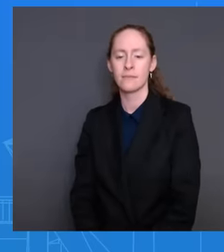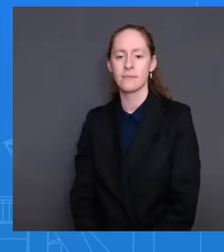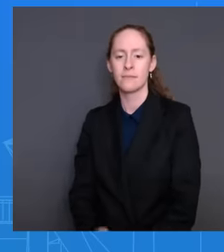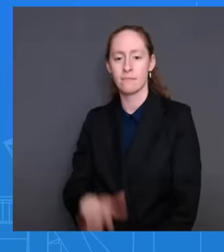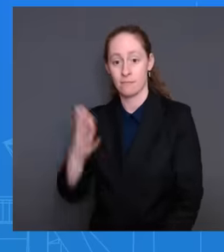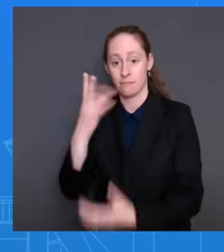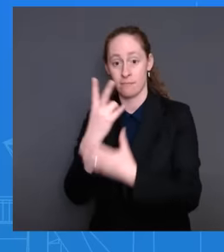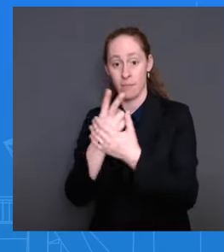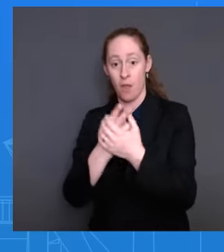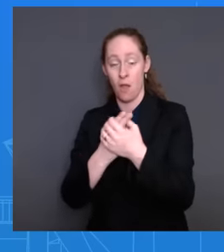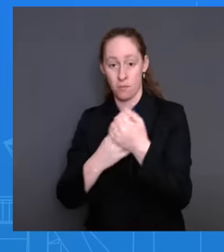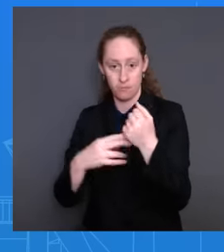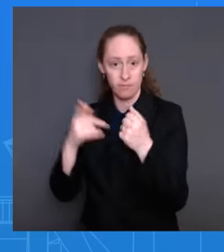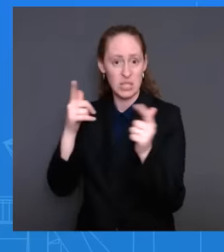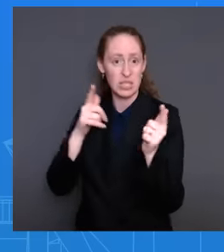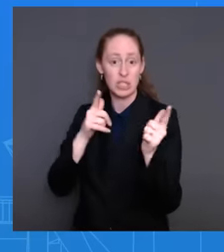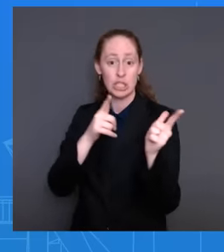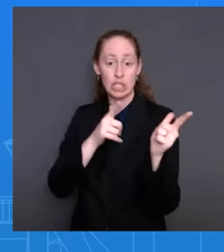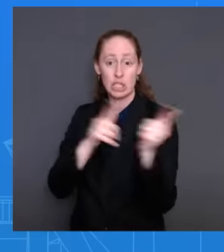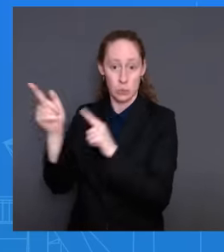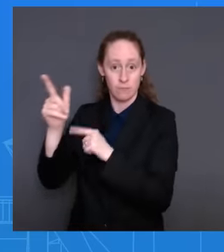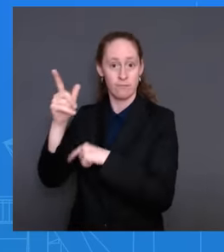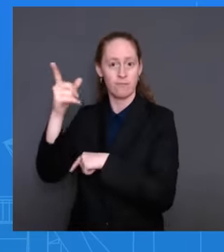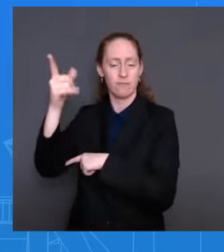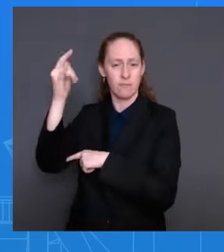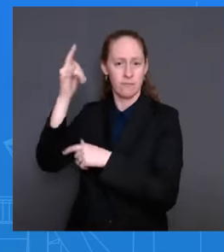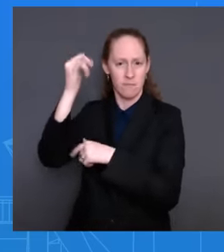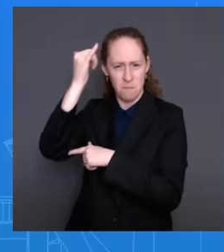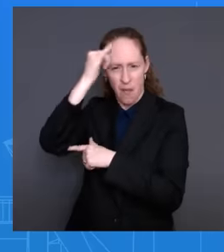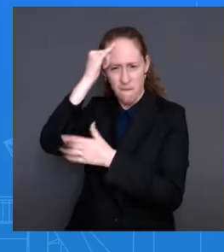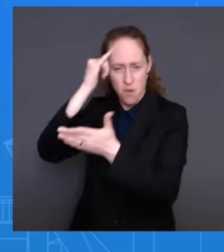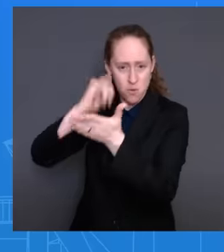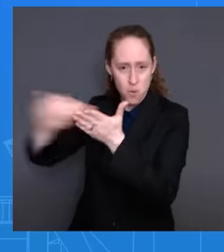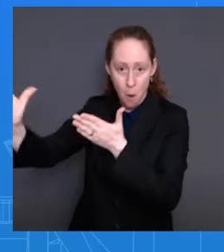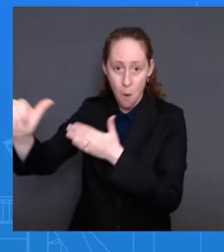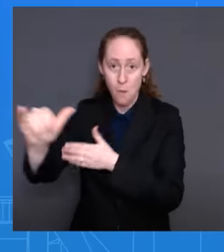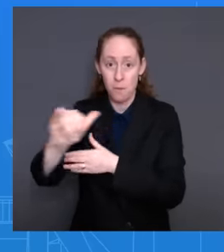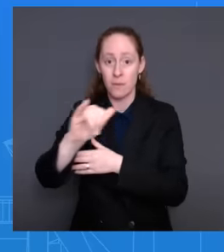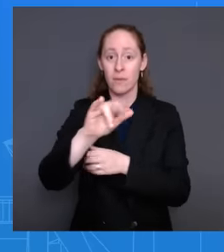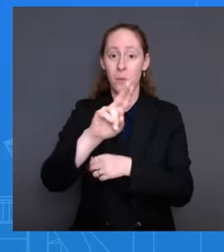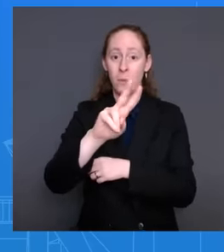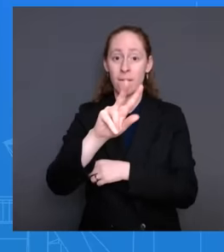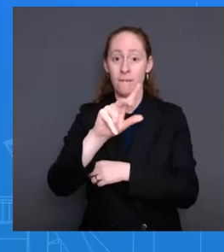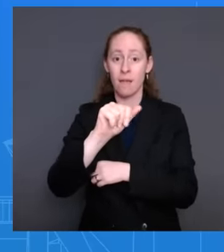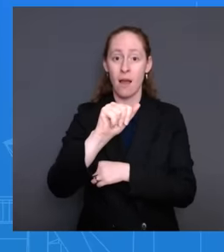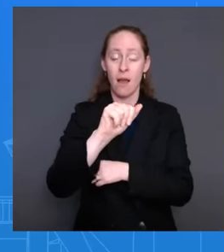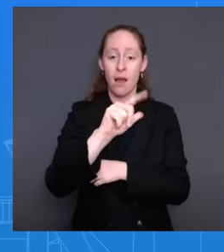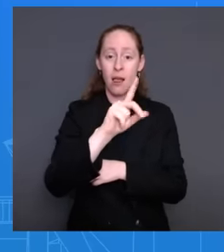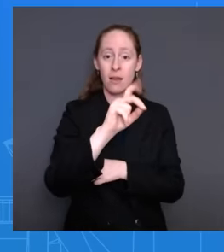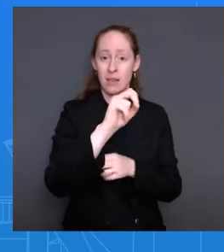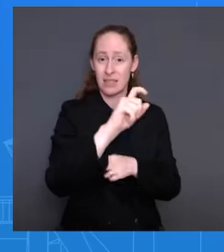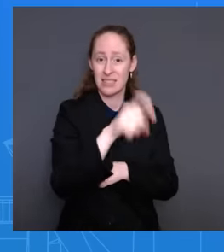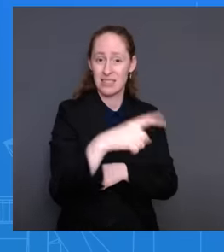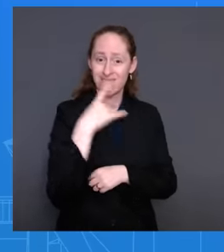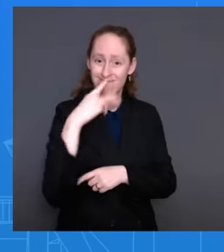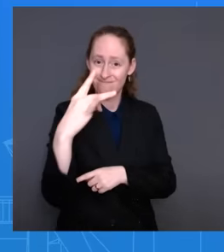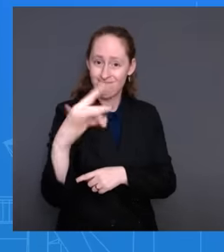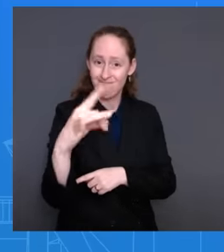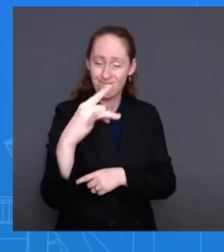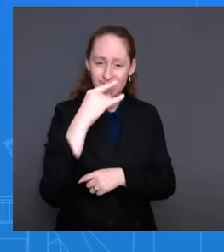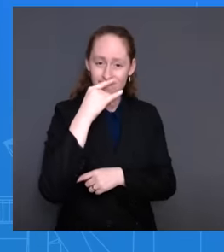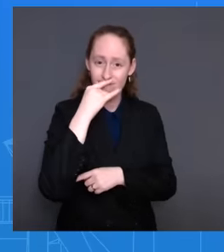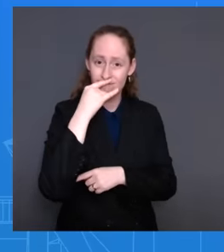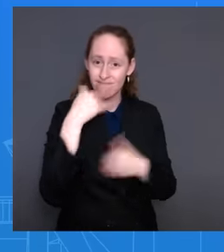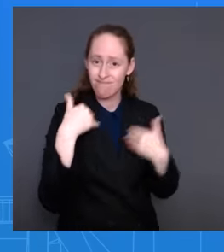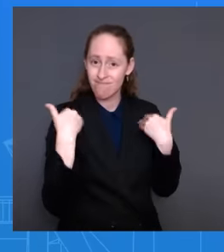be open to raising the minimum age for purchasing a gun to 21 years old? This is something that Congressman Kinzinger,